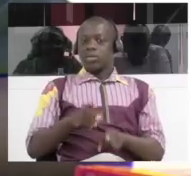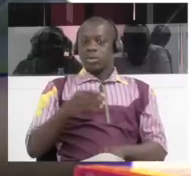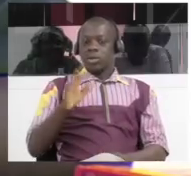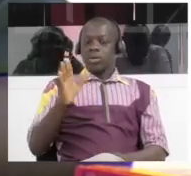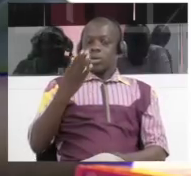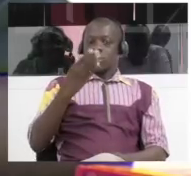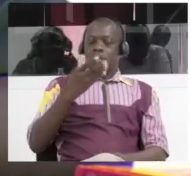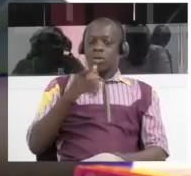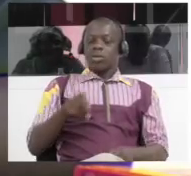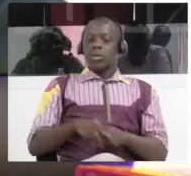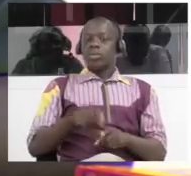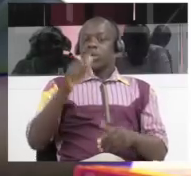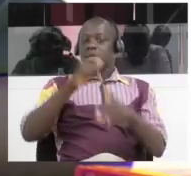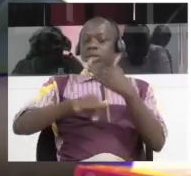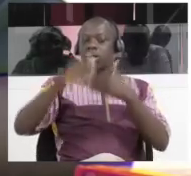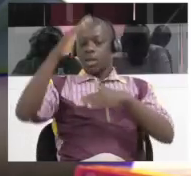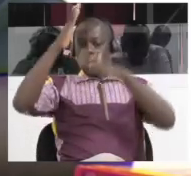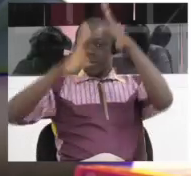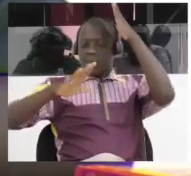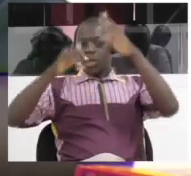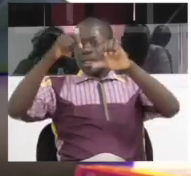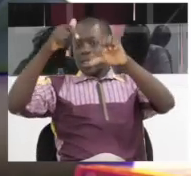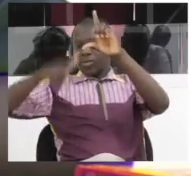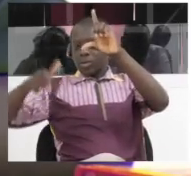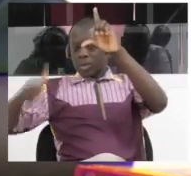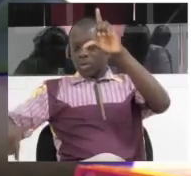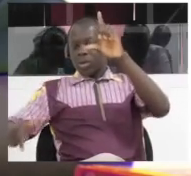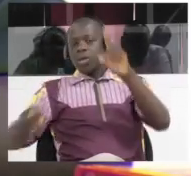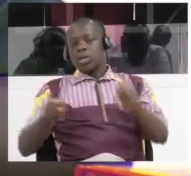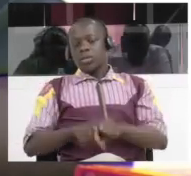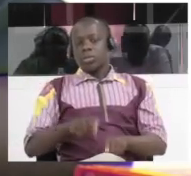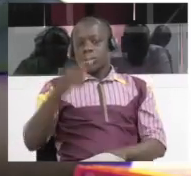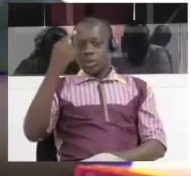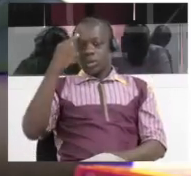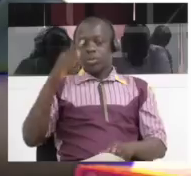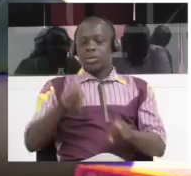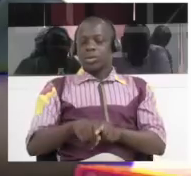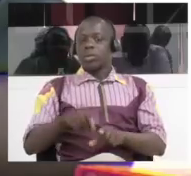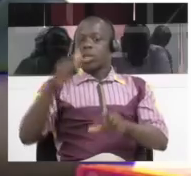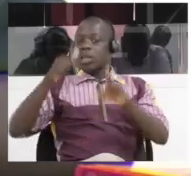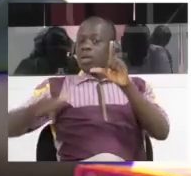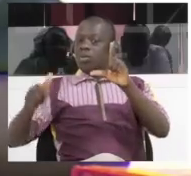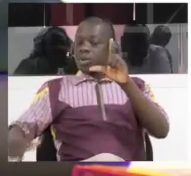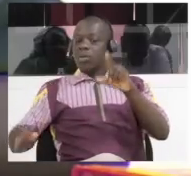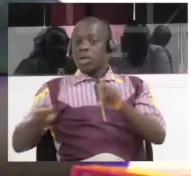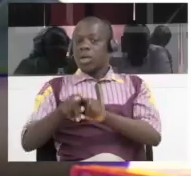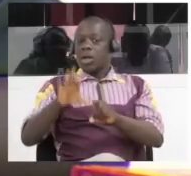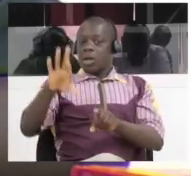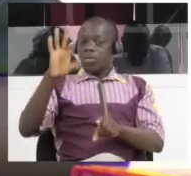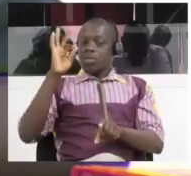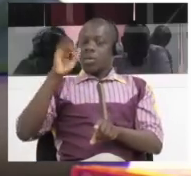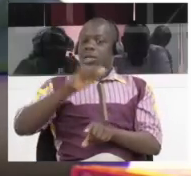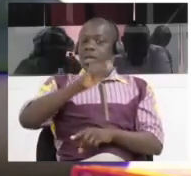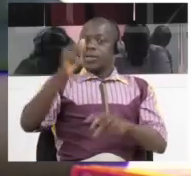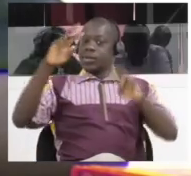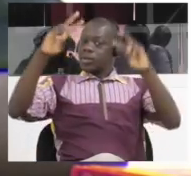In the military hierarchy, it is rank, appointment, and title. So whether you are a British